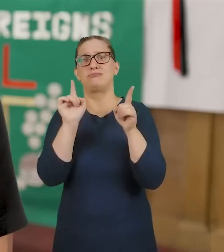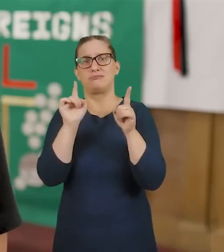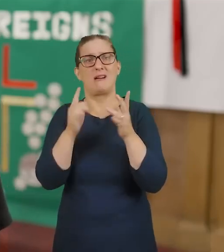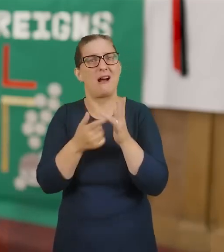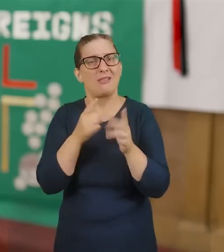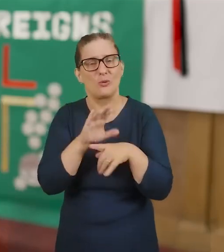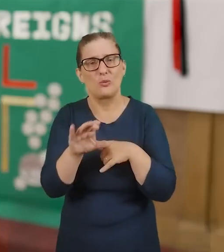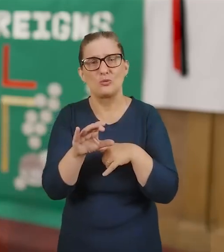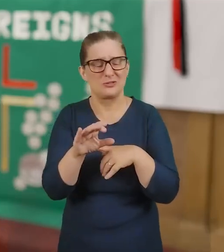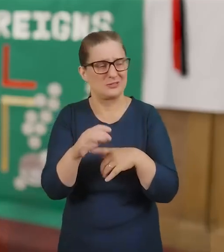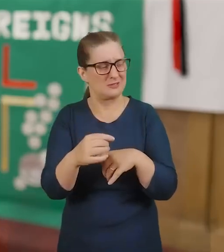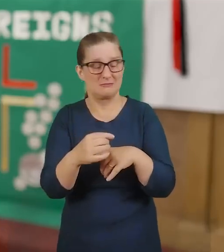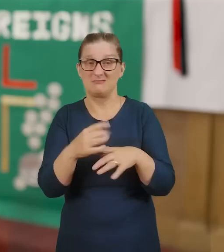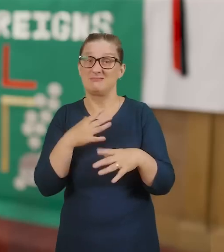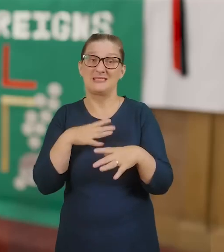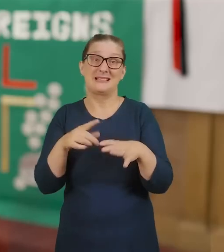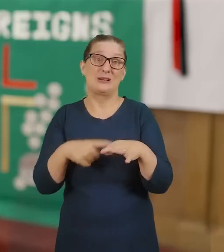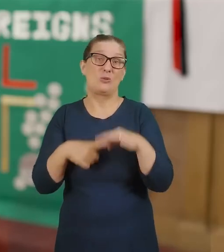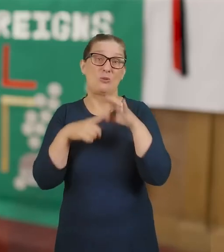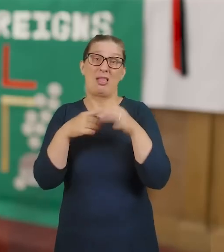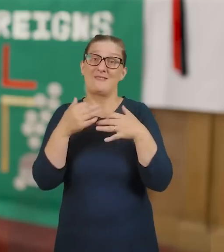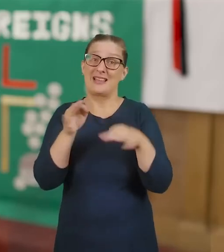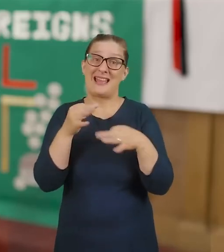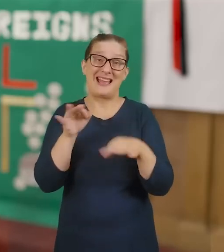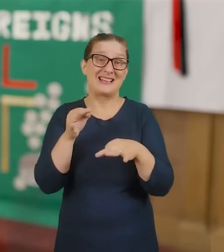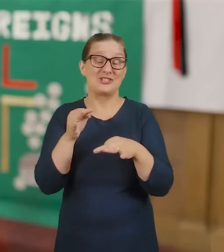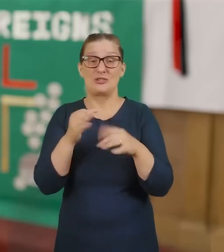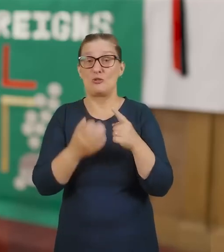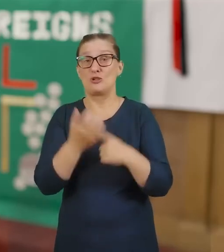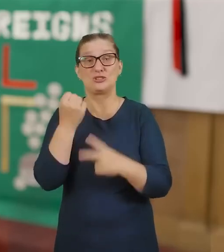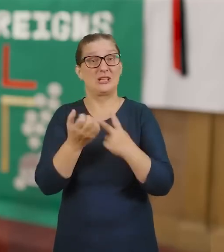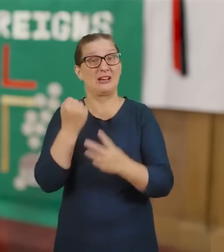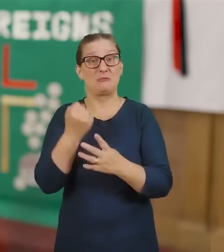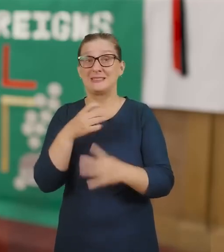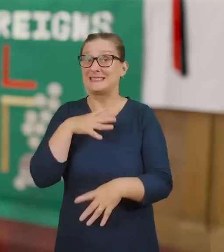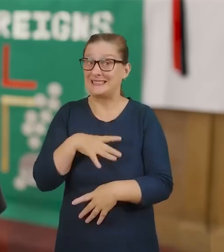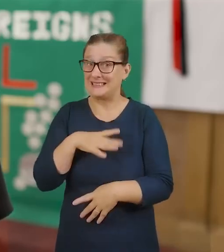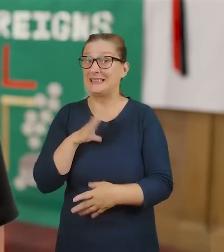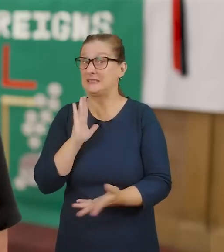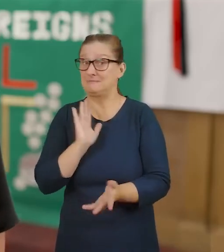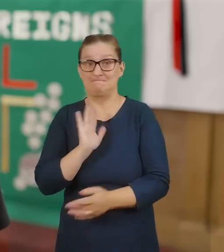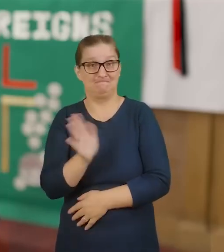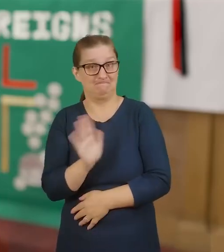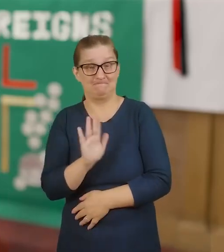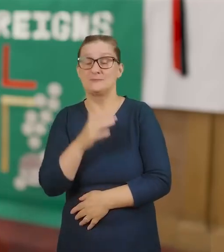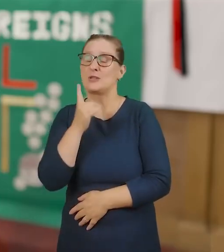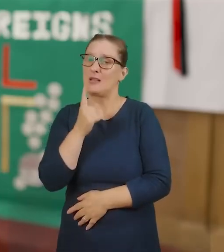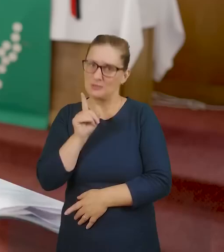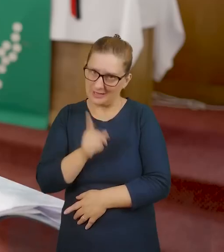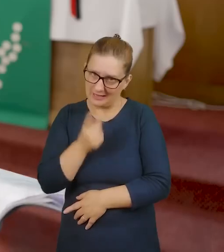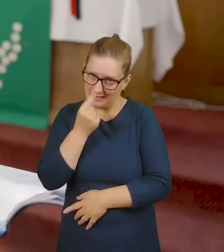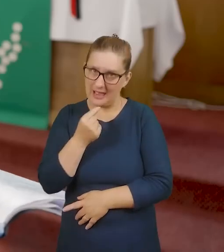other courses do not reach. No previous qualifications or education or achievements are